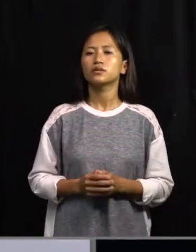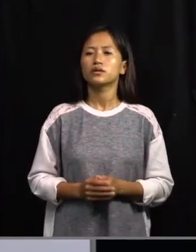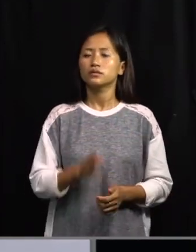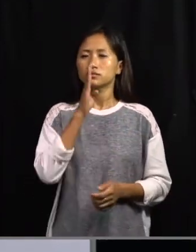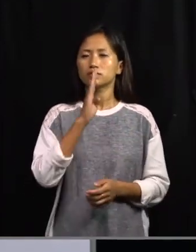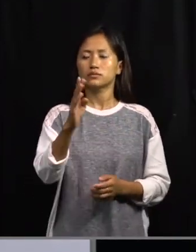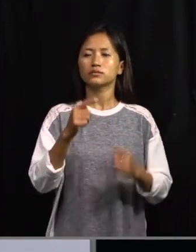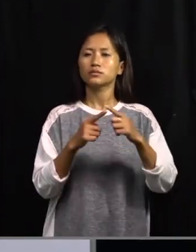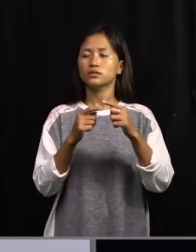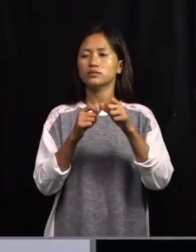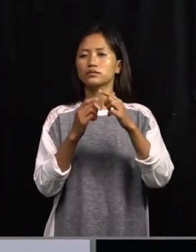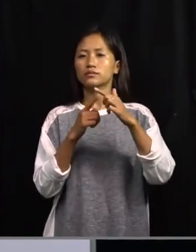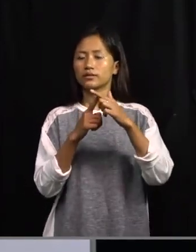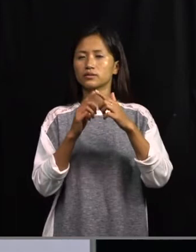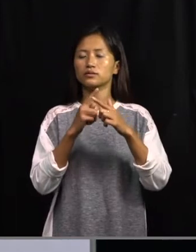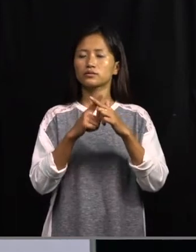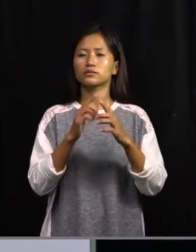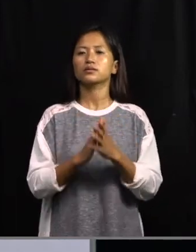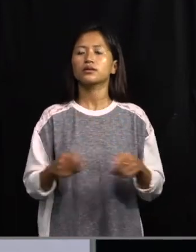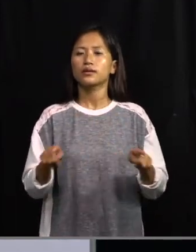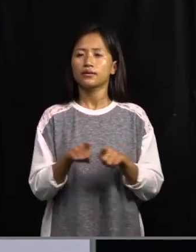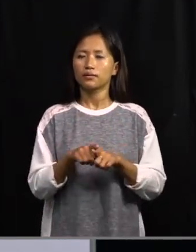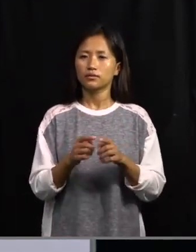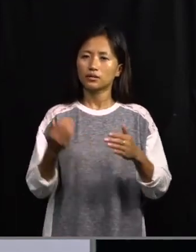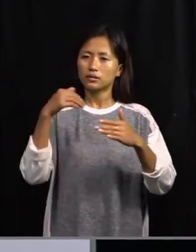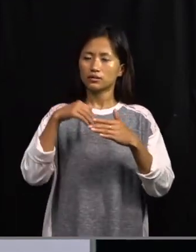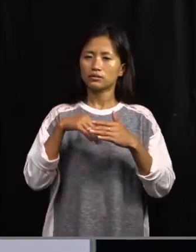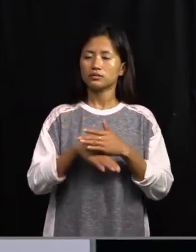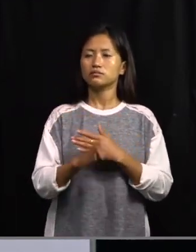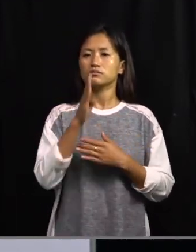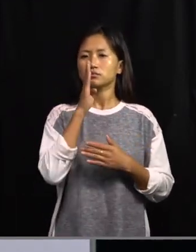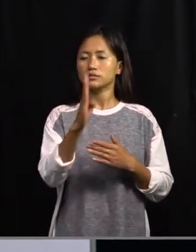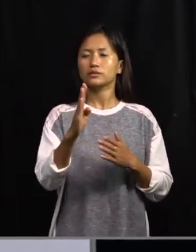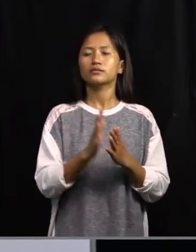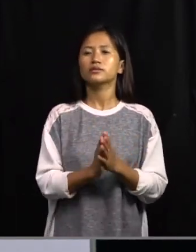and indirect tax. Now, in the first place, what is a direct tax?